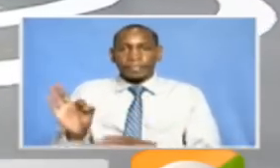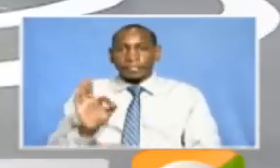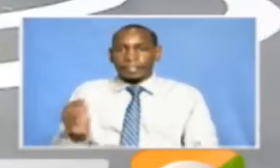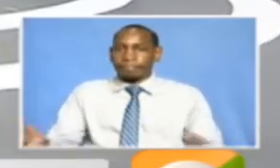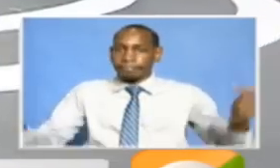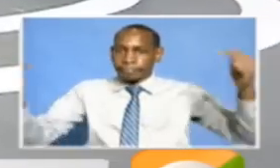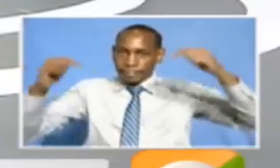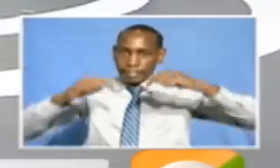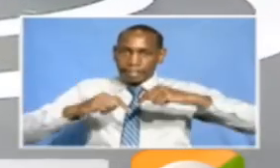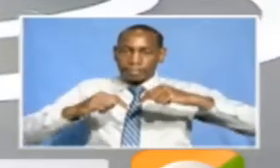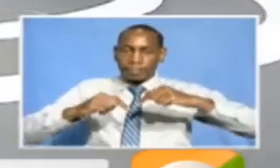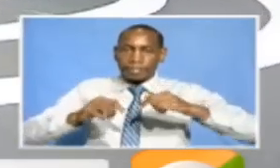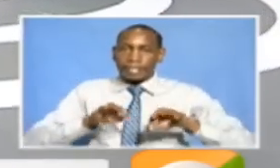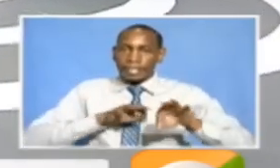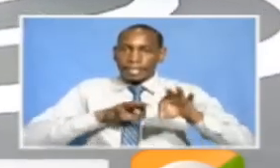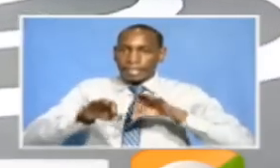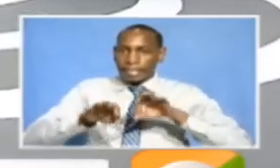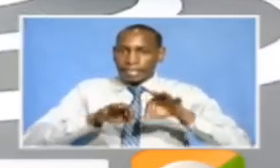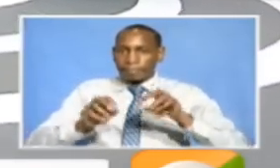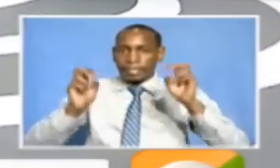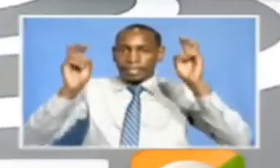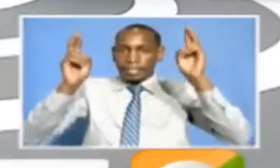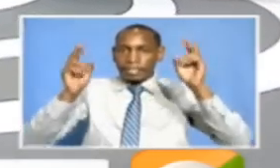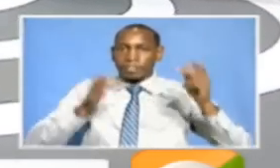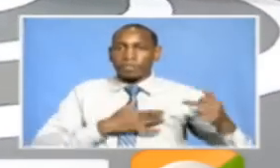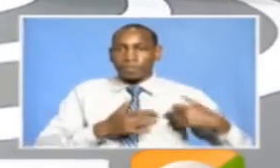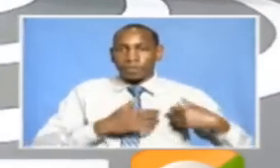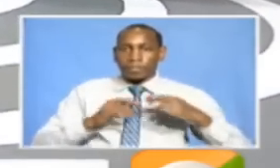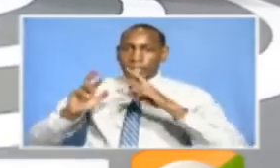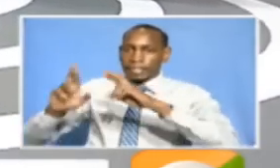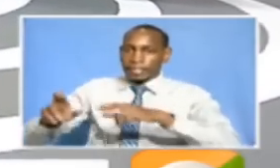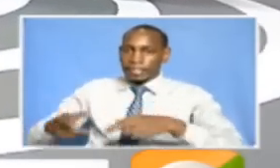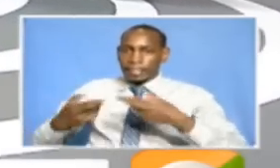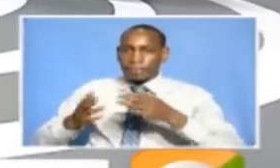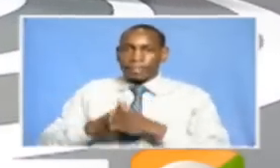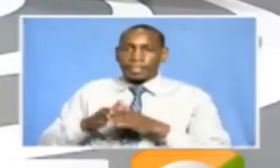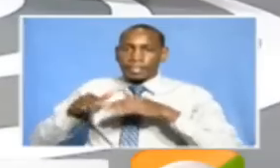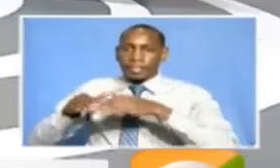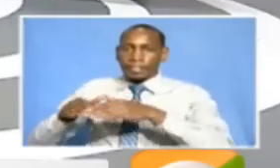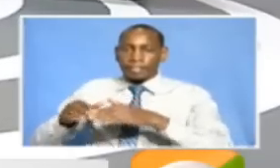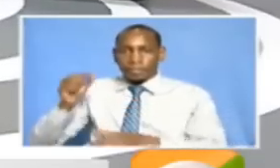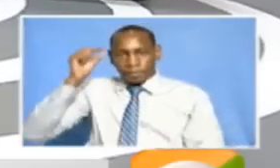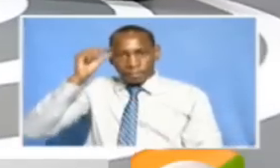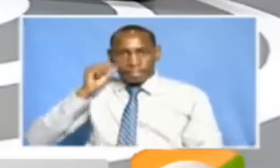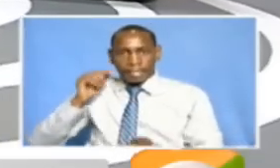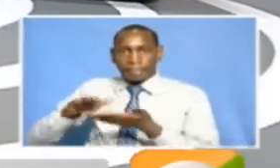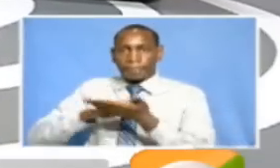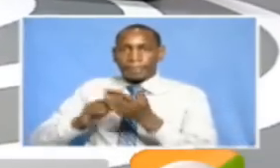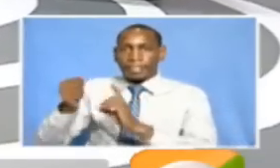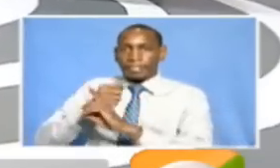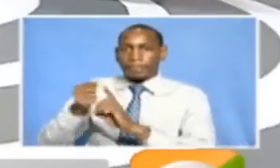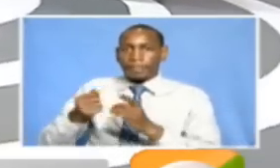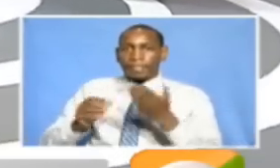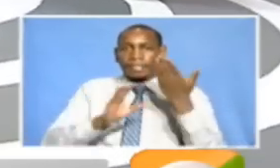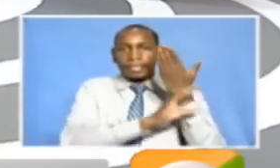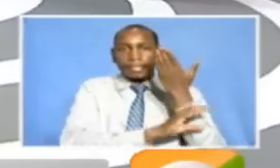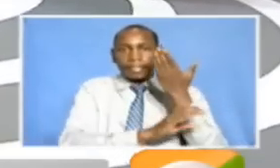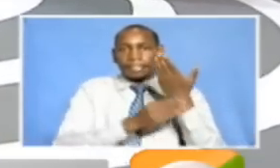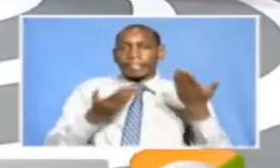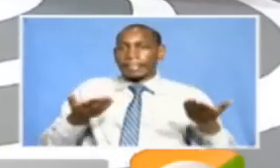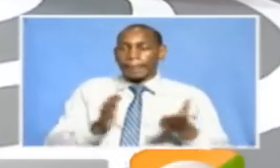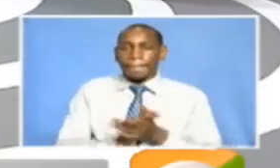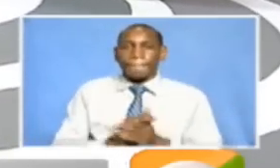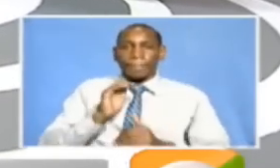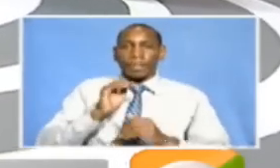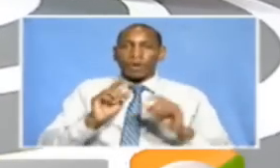and demystifying a lot of the issues around rape and sexual and gender-based violence in this country. So it's clear from what all